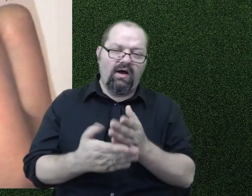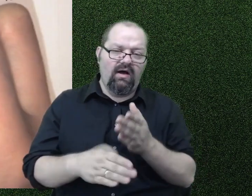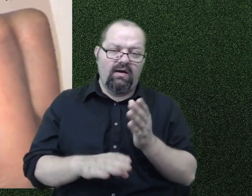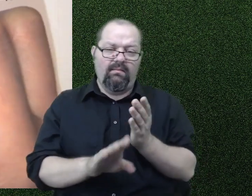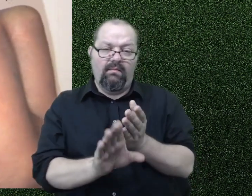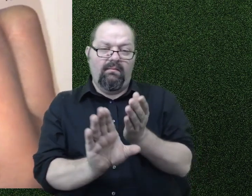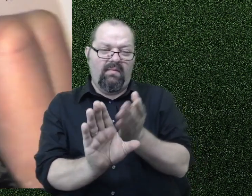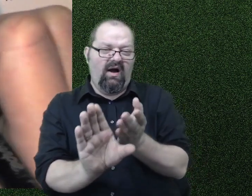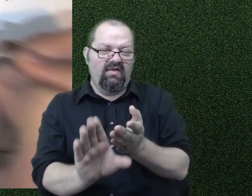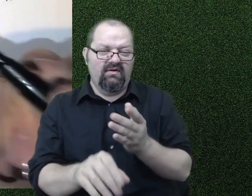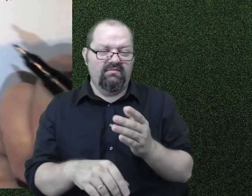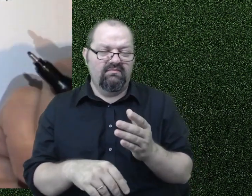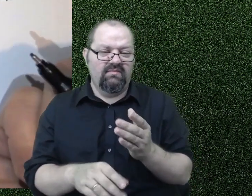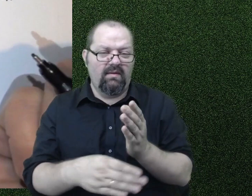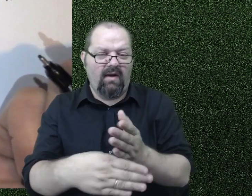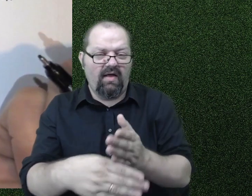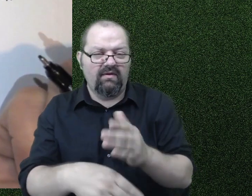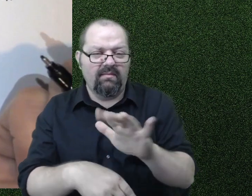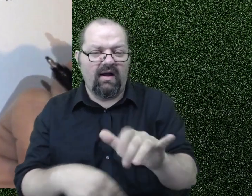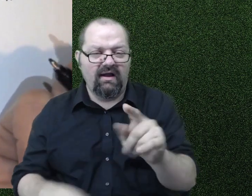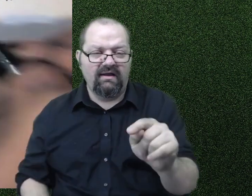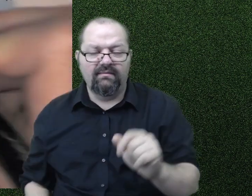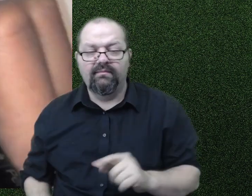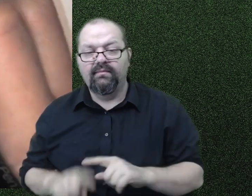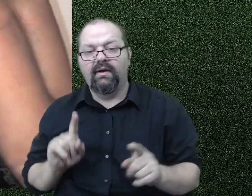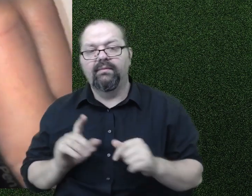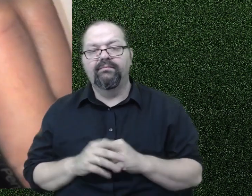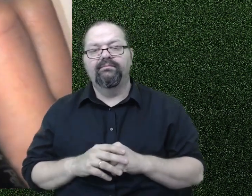call point P, P1,